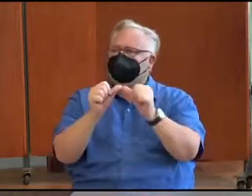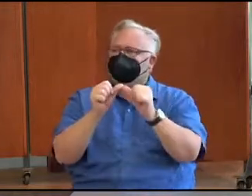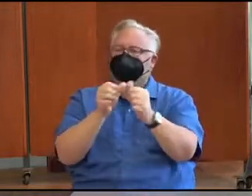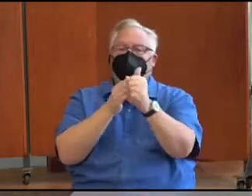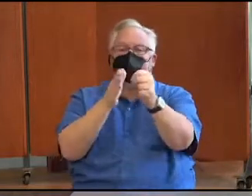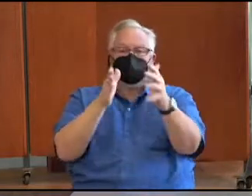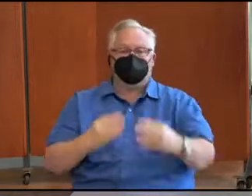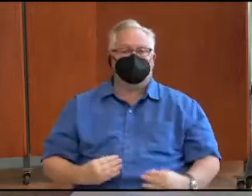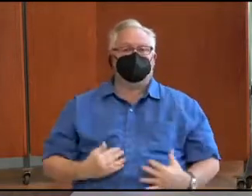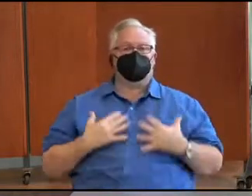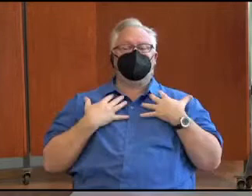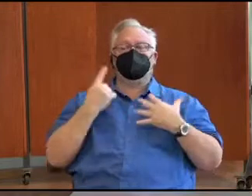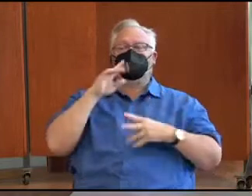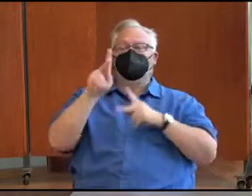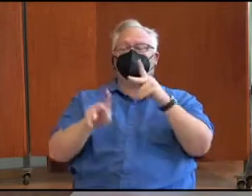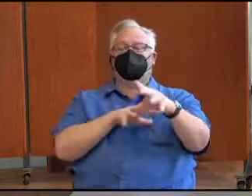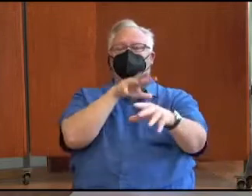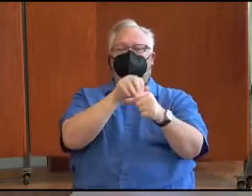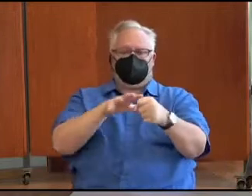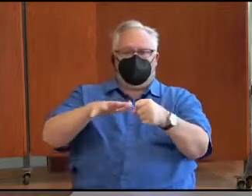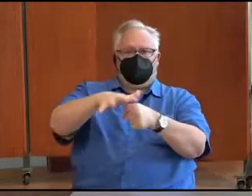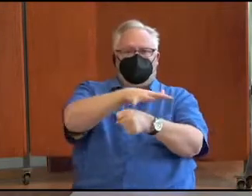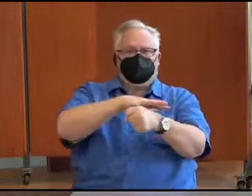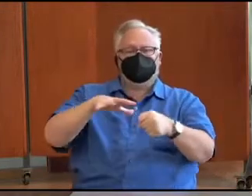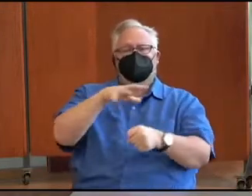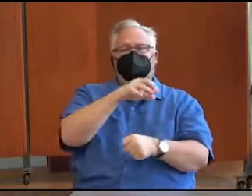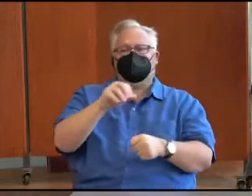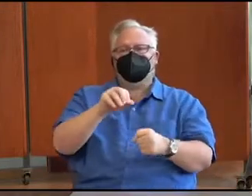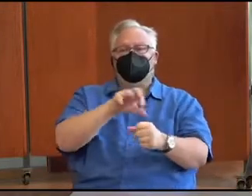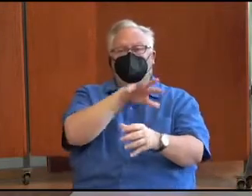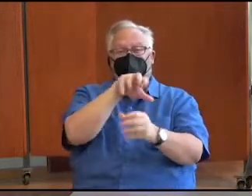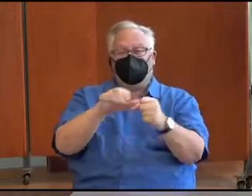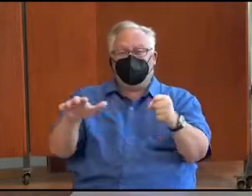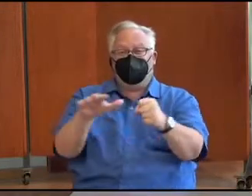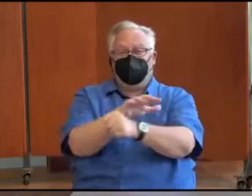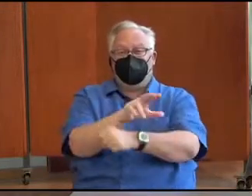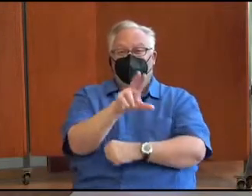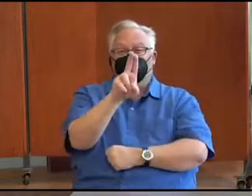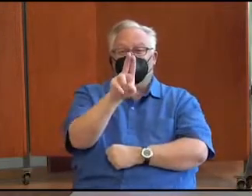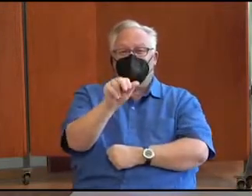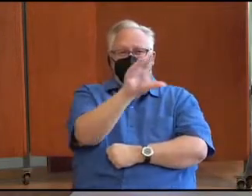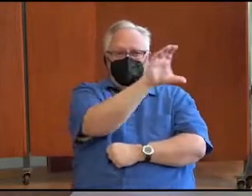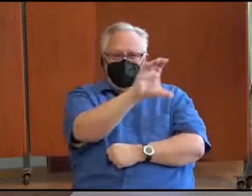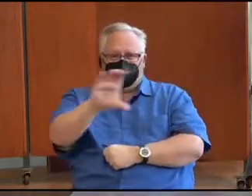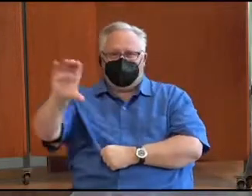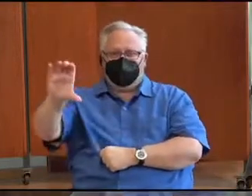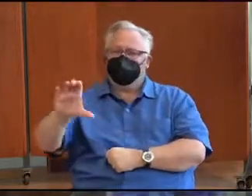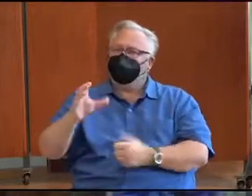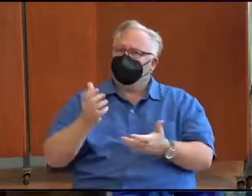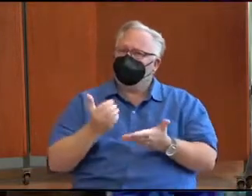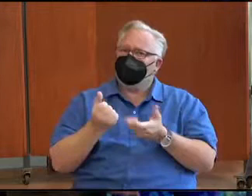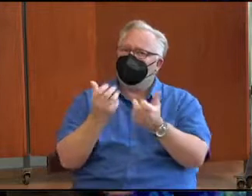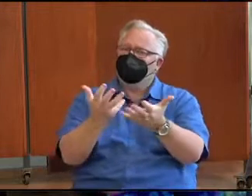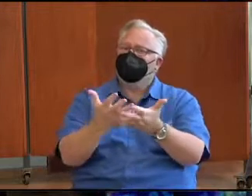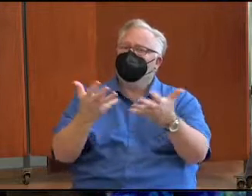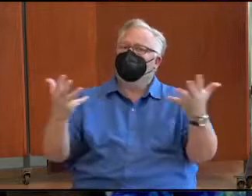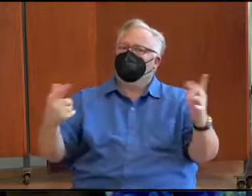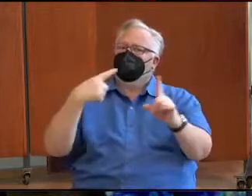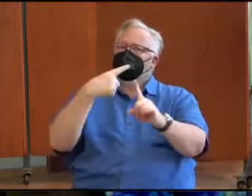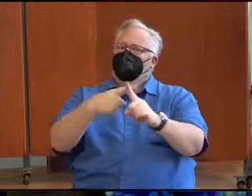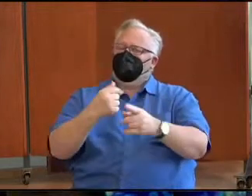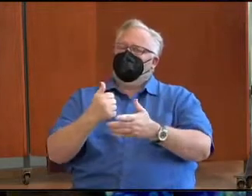those across the region and across our UUA. It makes such a difference. Thank you.